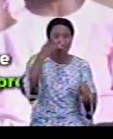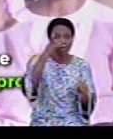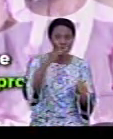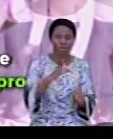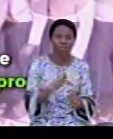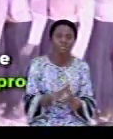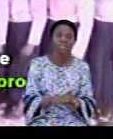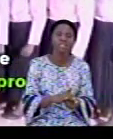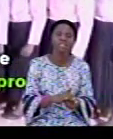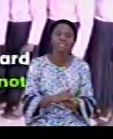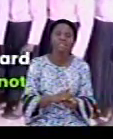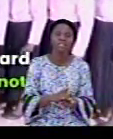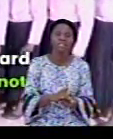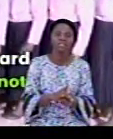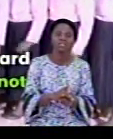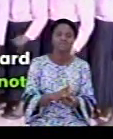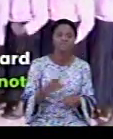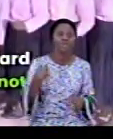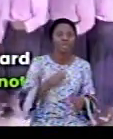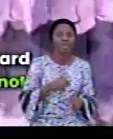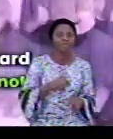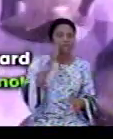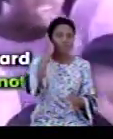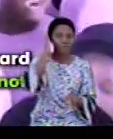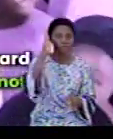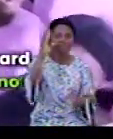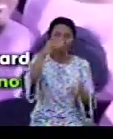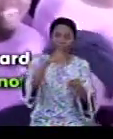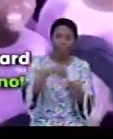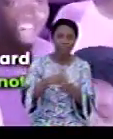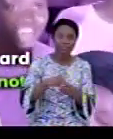the promise. We will fix our hearts on him.